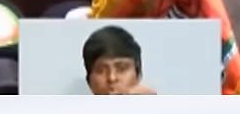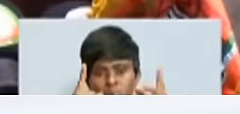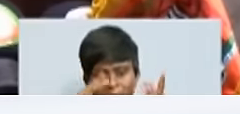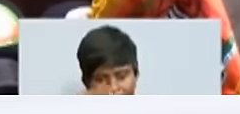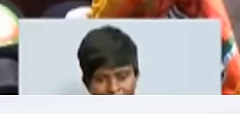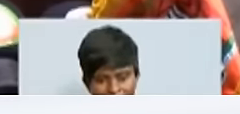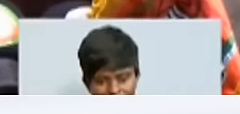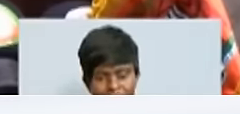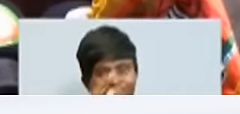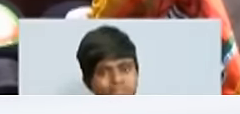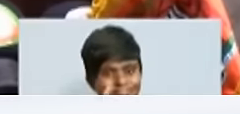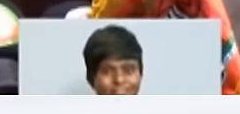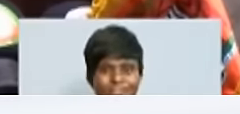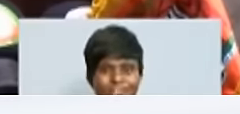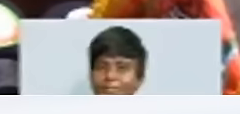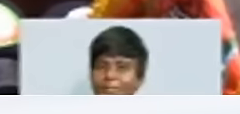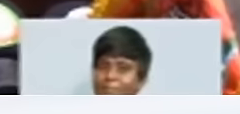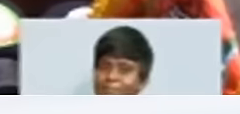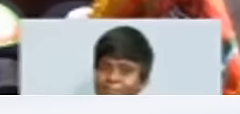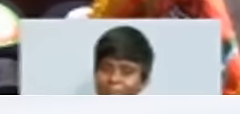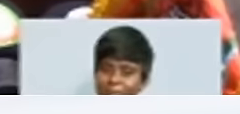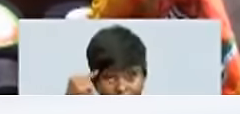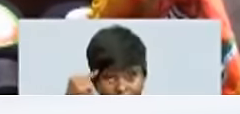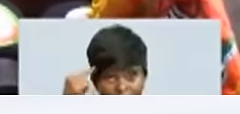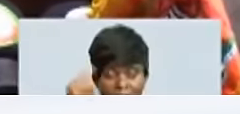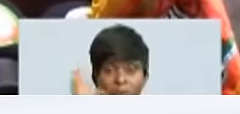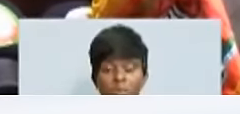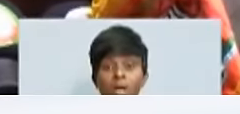to enact it. This government has done it.